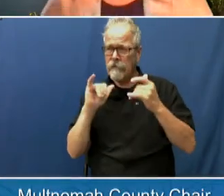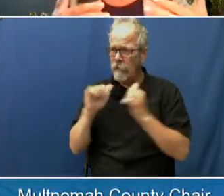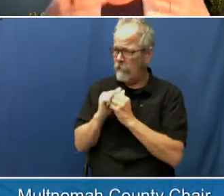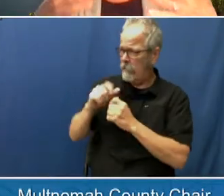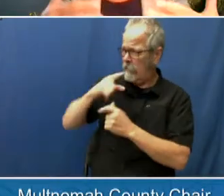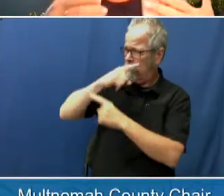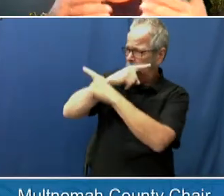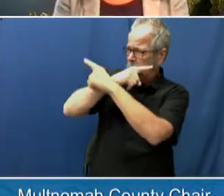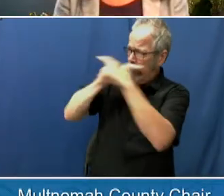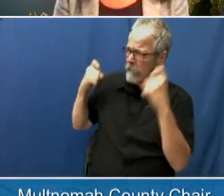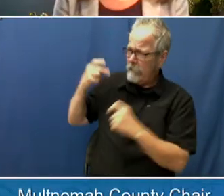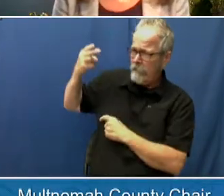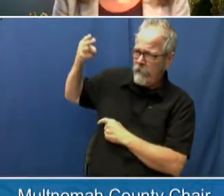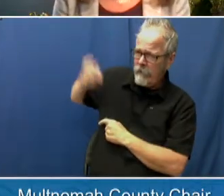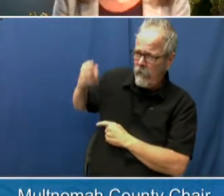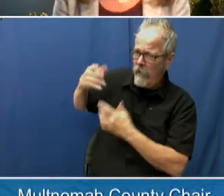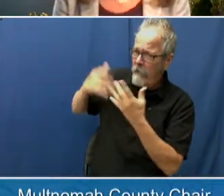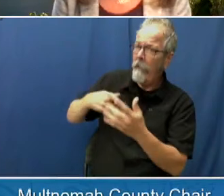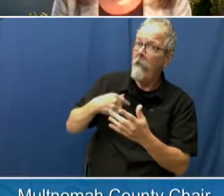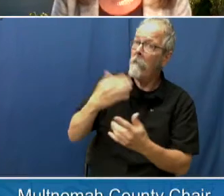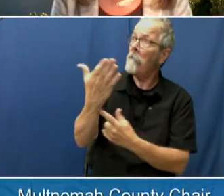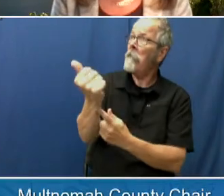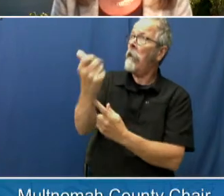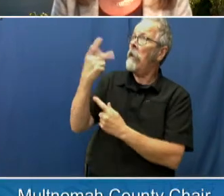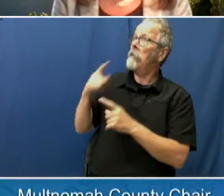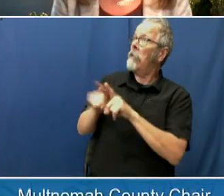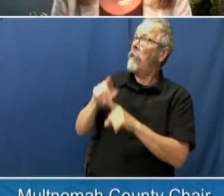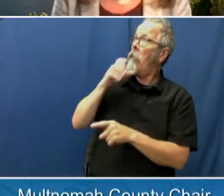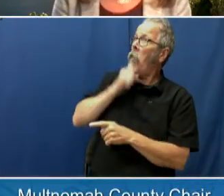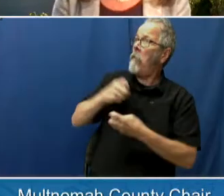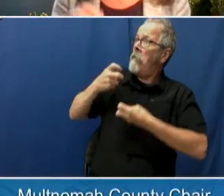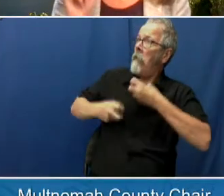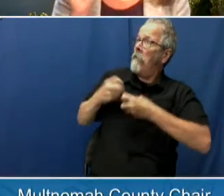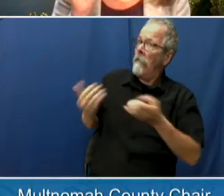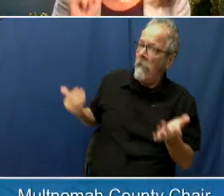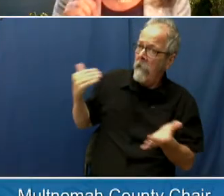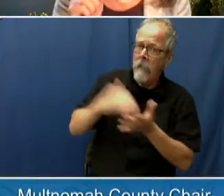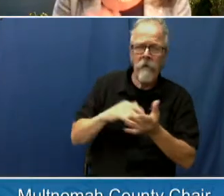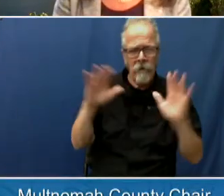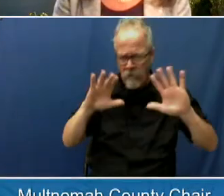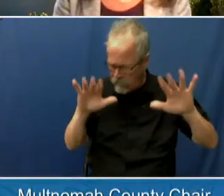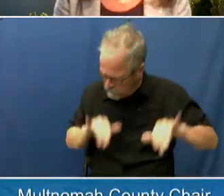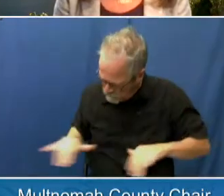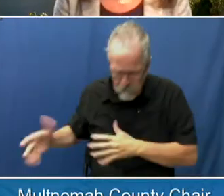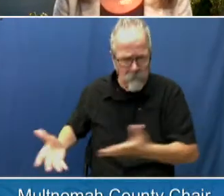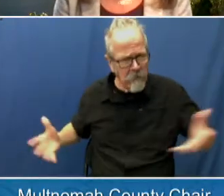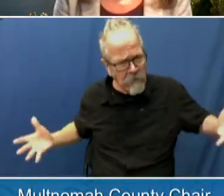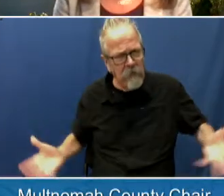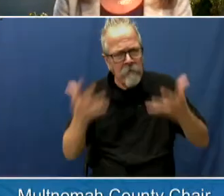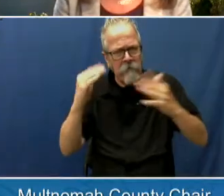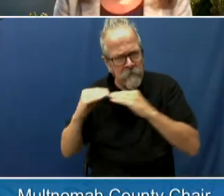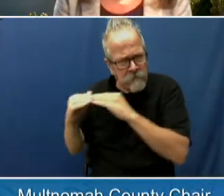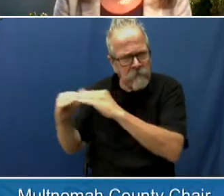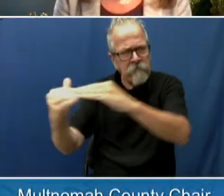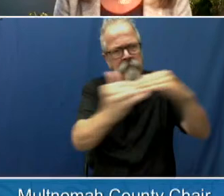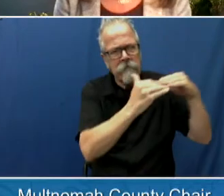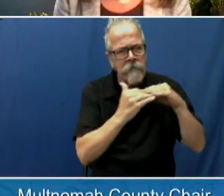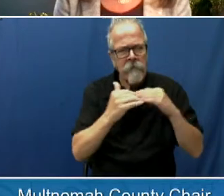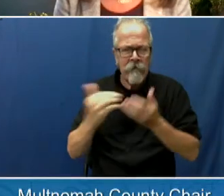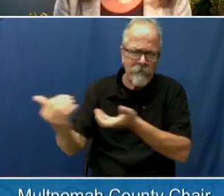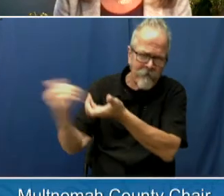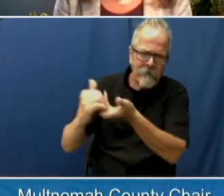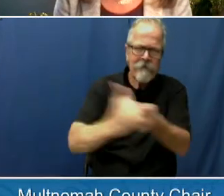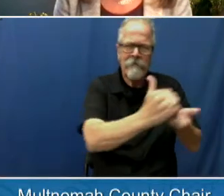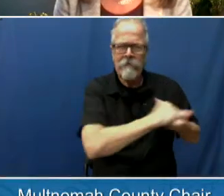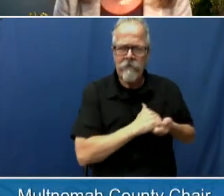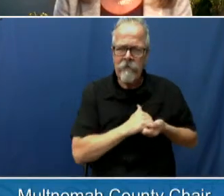but rather to build a more equitable and a more just community. And the way that we create positive, lasting change